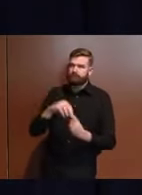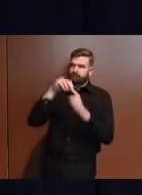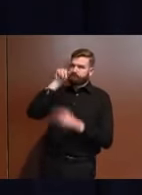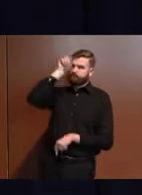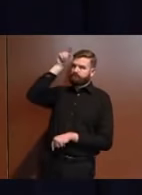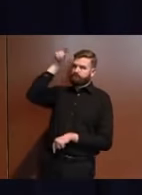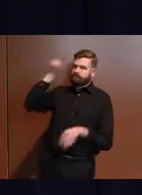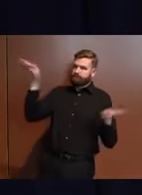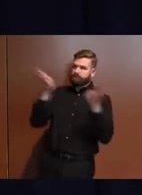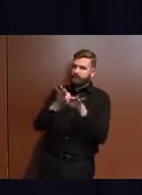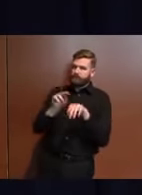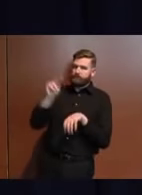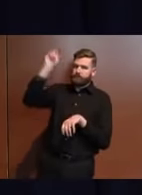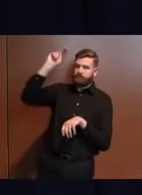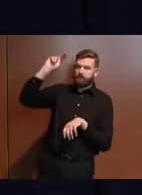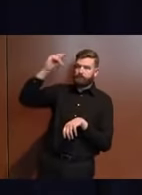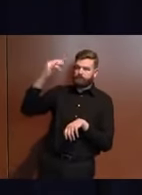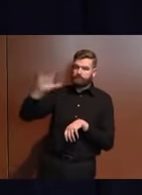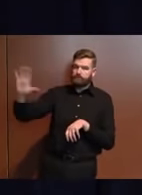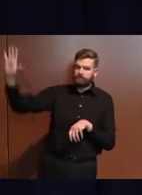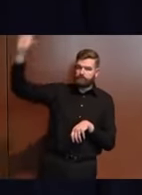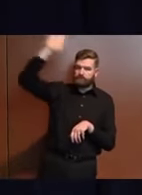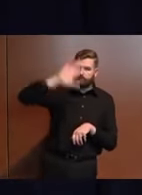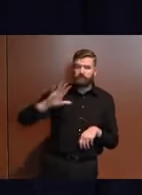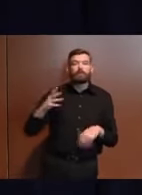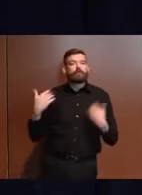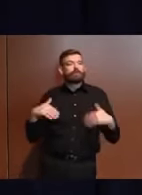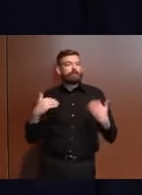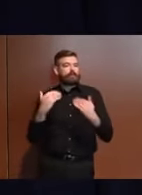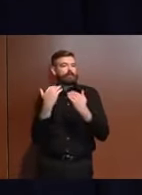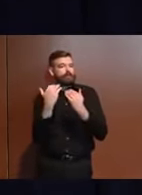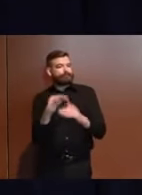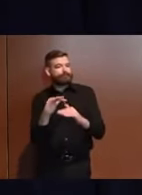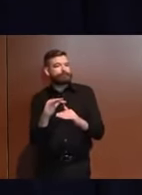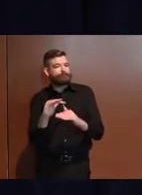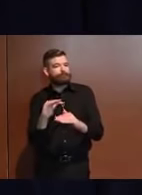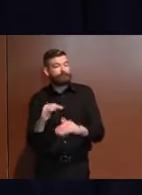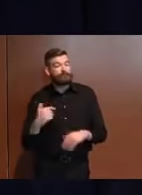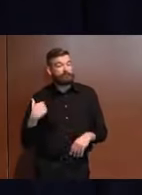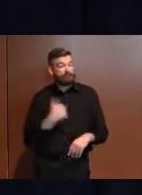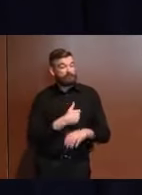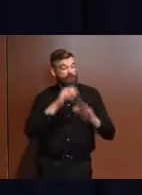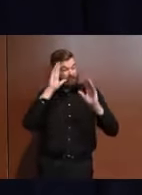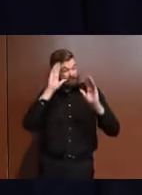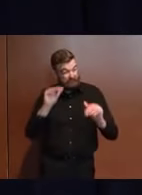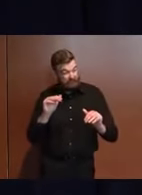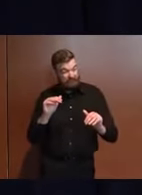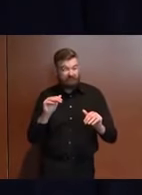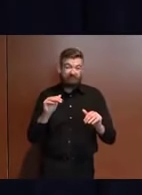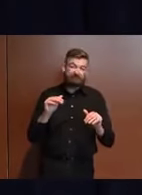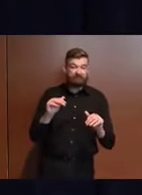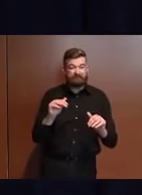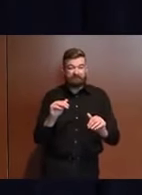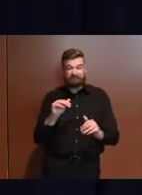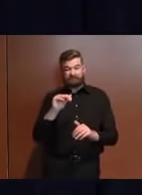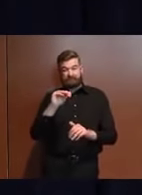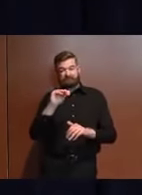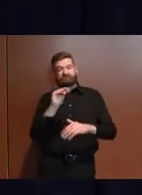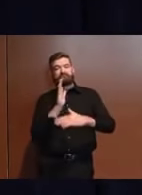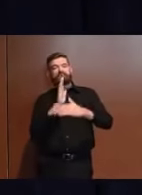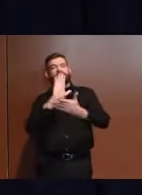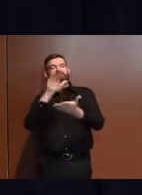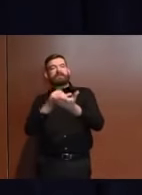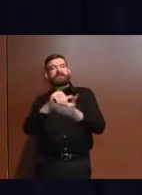limited information that we have, our expectation is that by mid-April, we will be seeing an